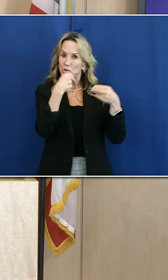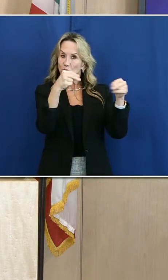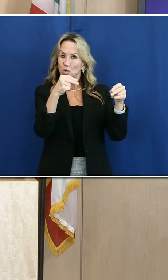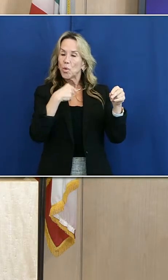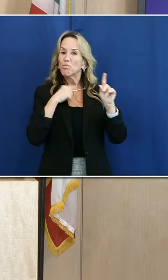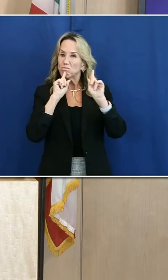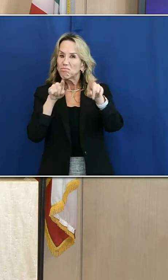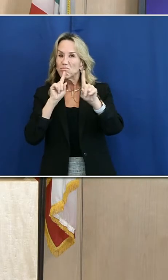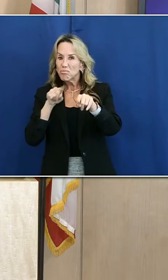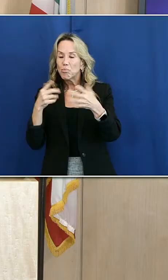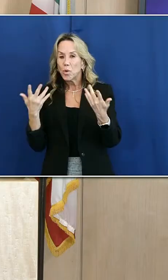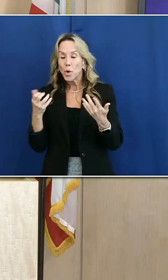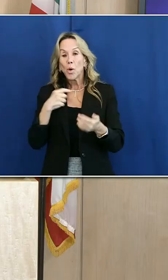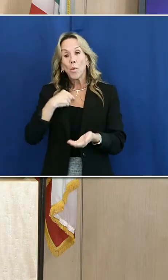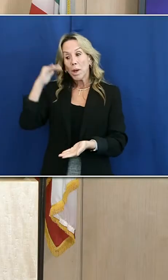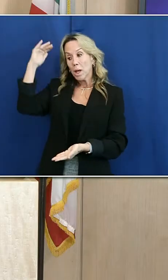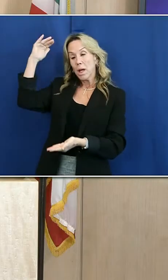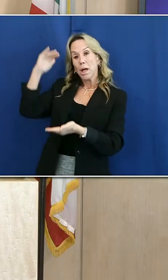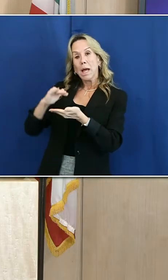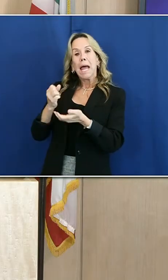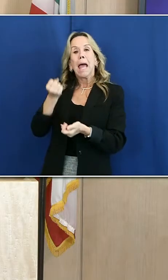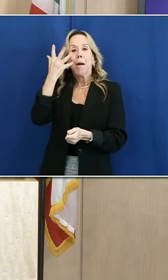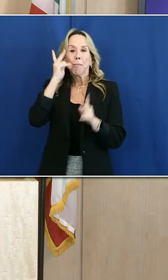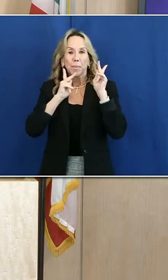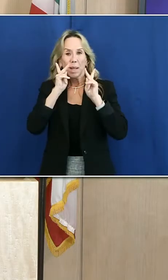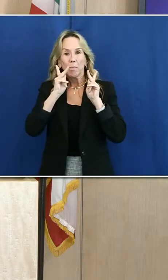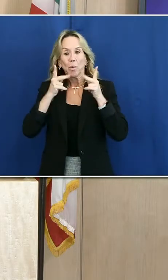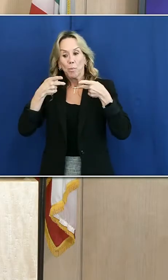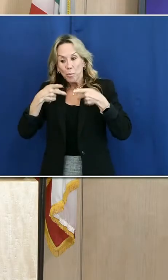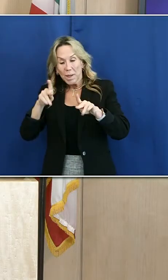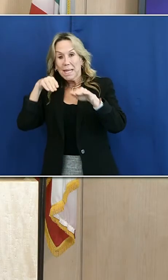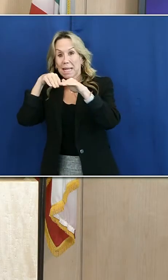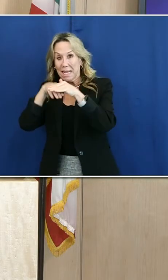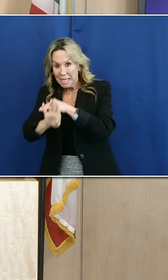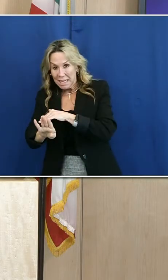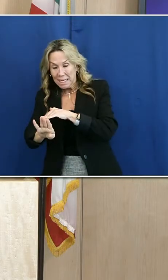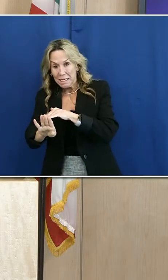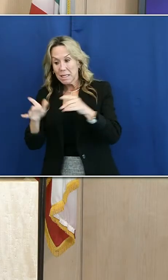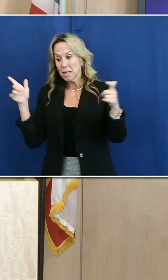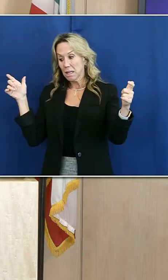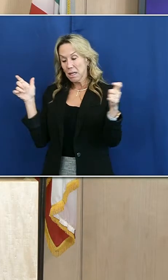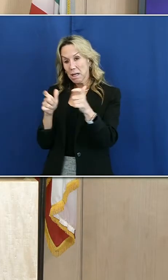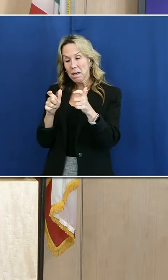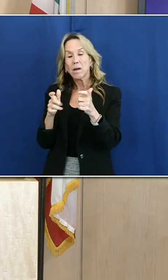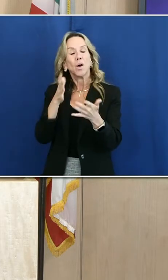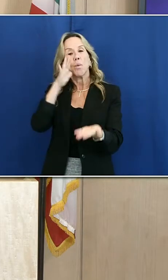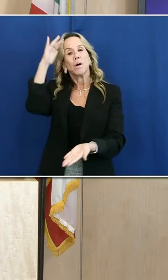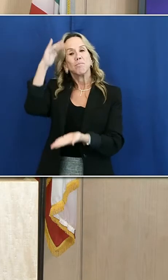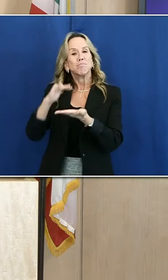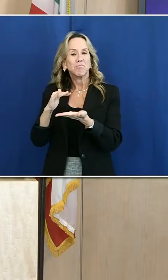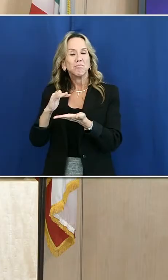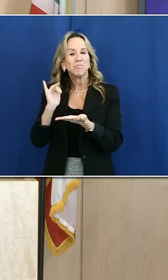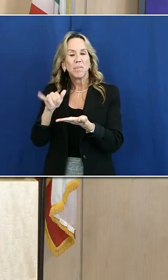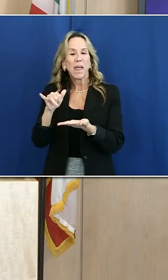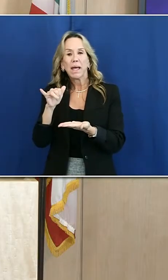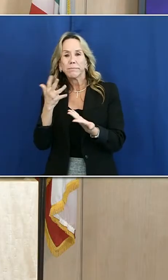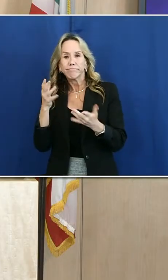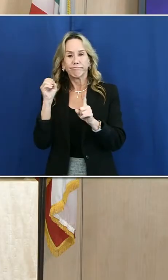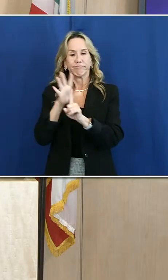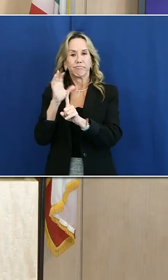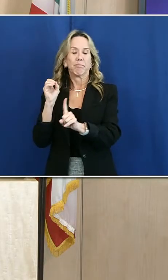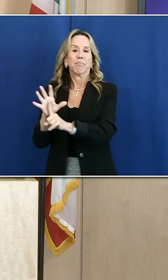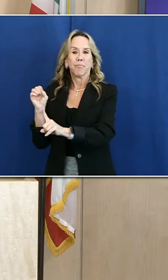So by decreasing the capacity, this will help with increased risk and increased